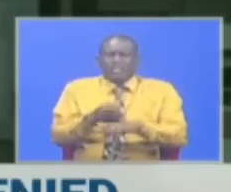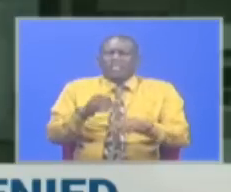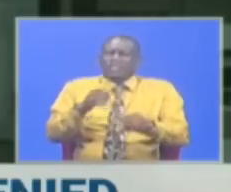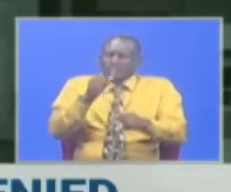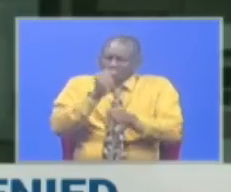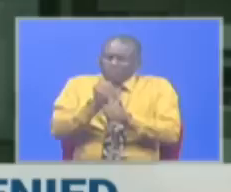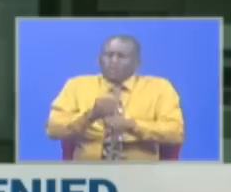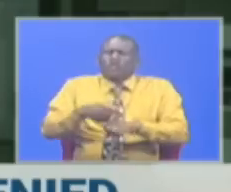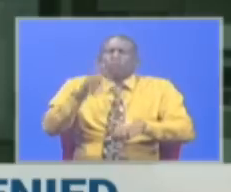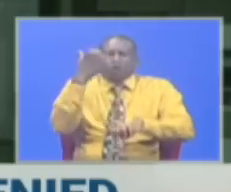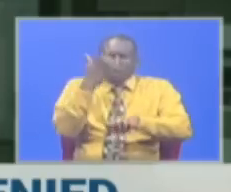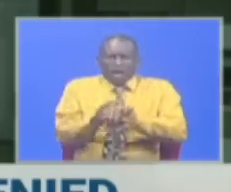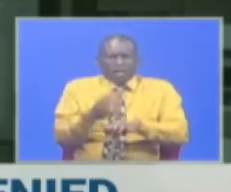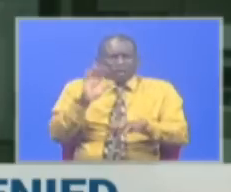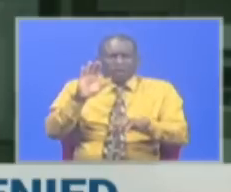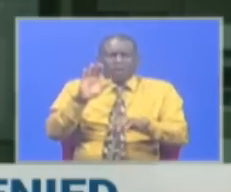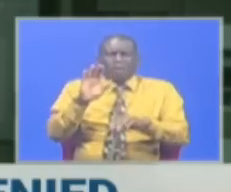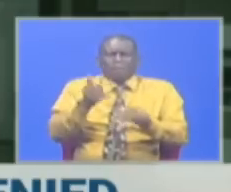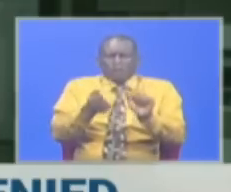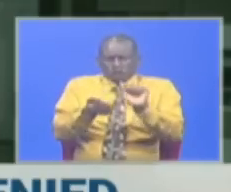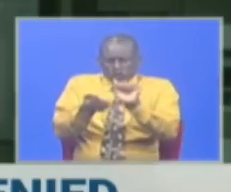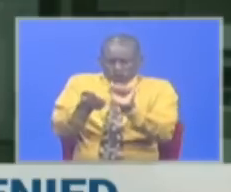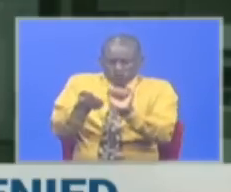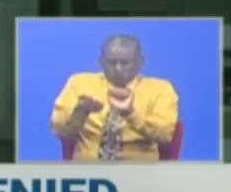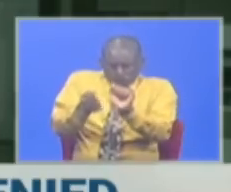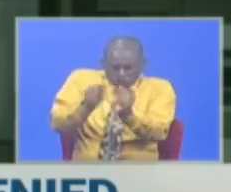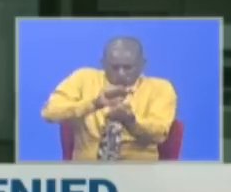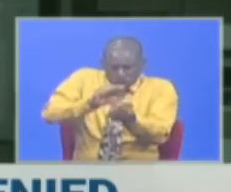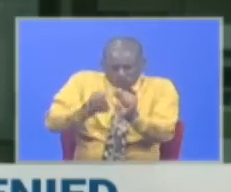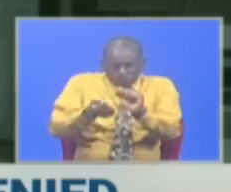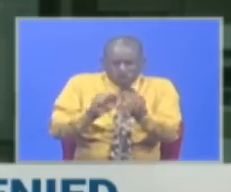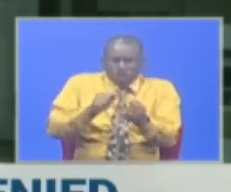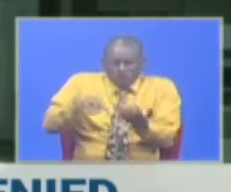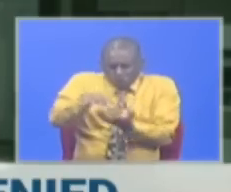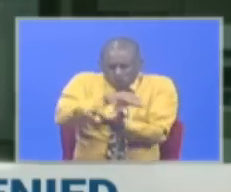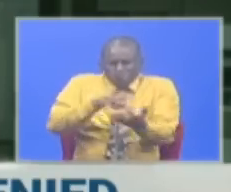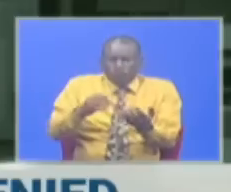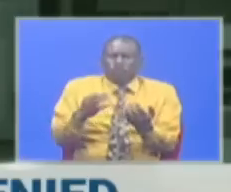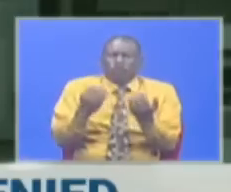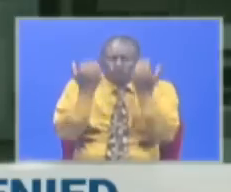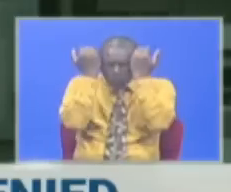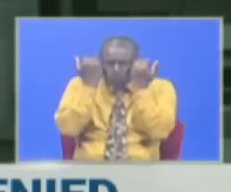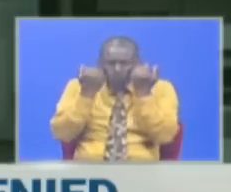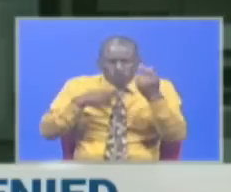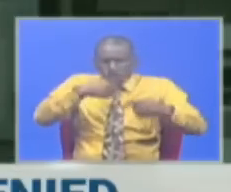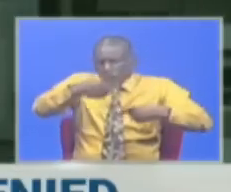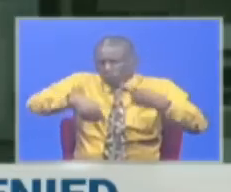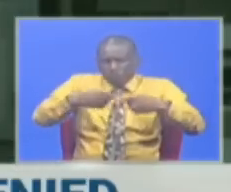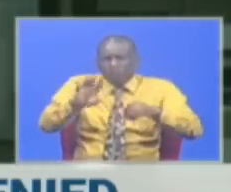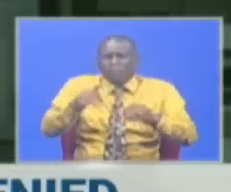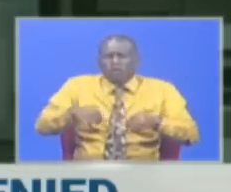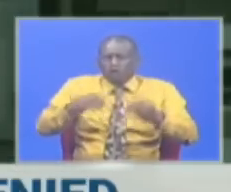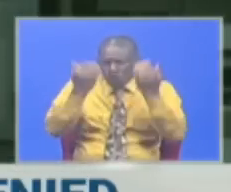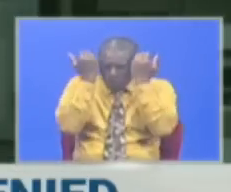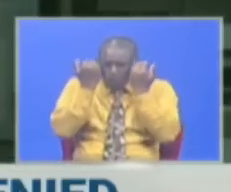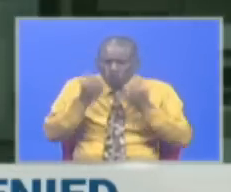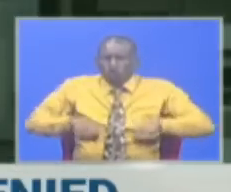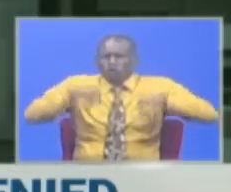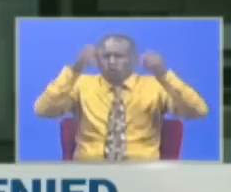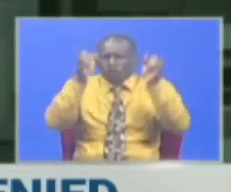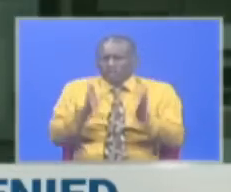perceived manipulation of judicial processes by officers of the court. And this, of course, means